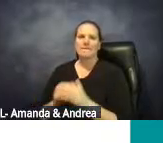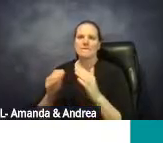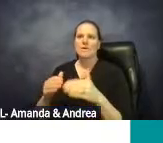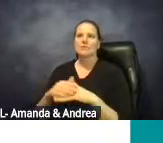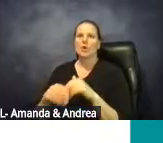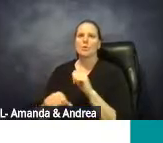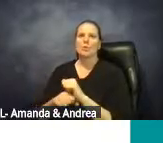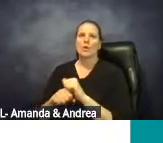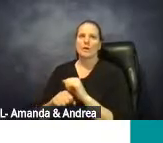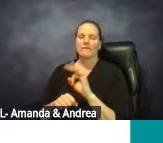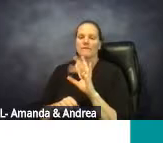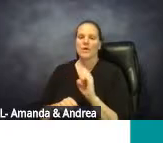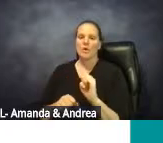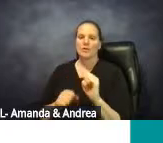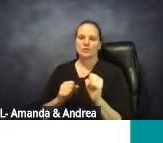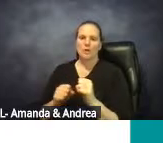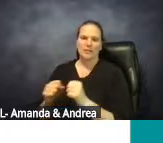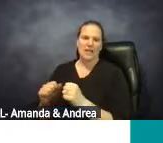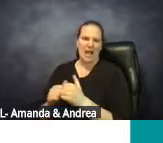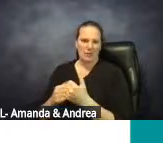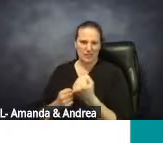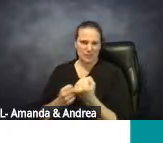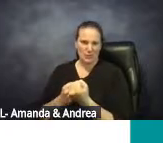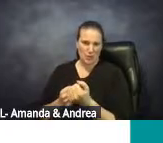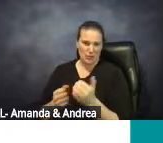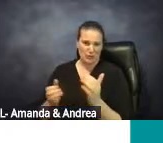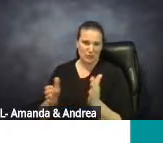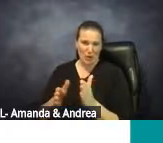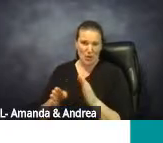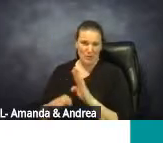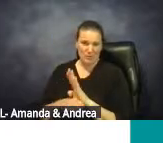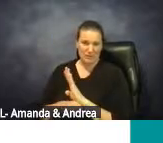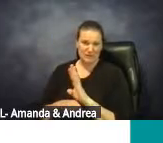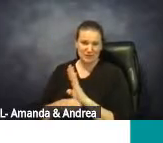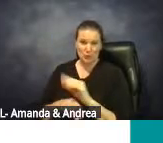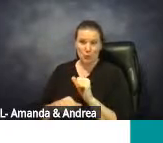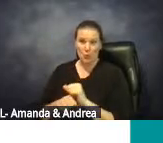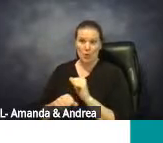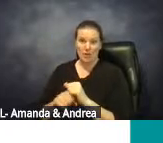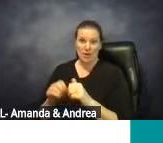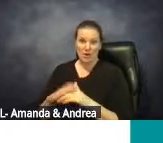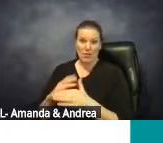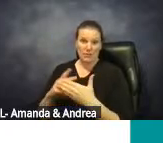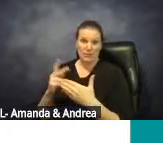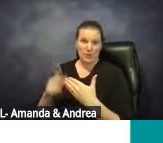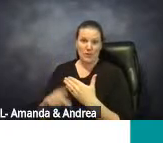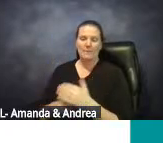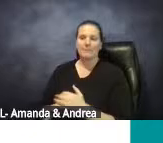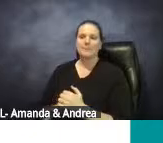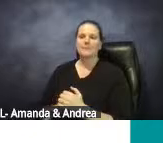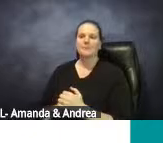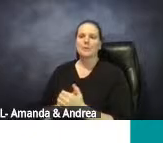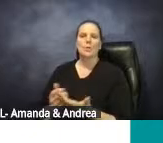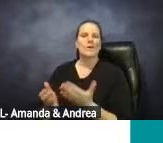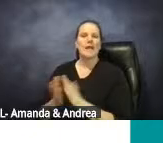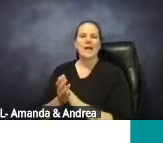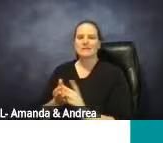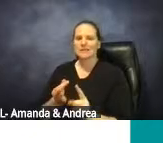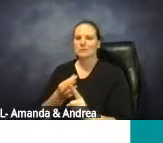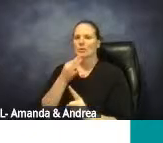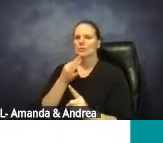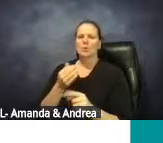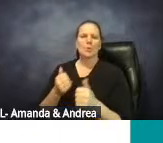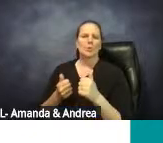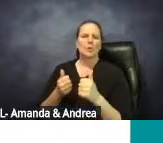workforce strategies and how they can support small businesses working on the program. We asked the experts, in what